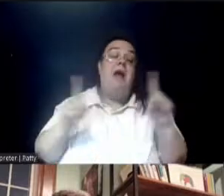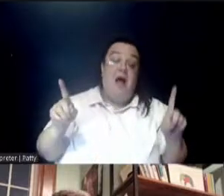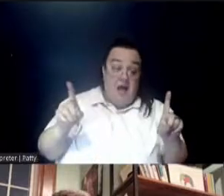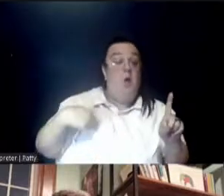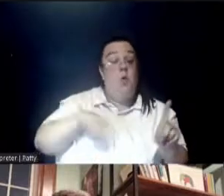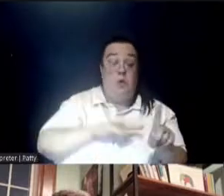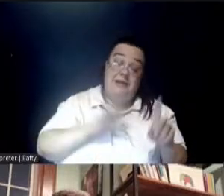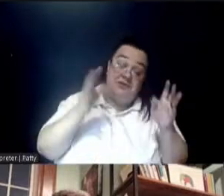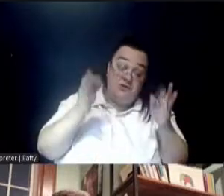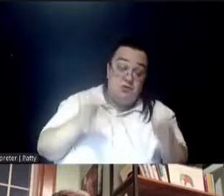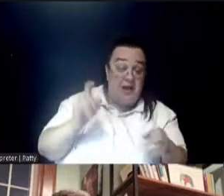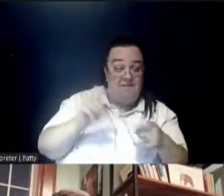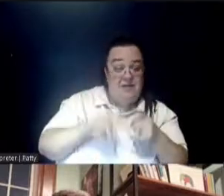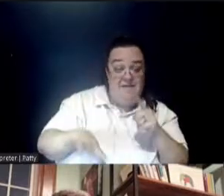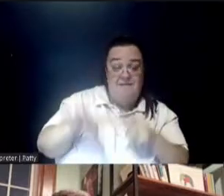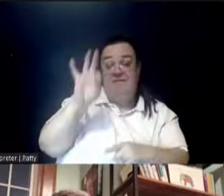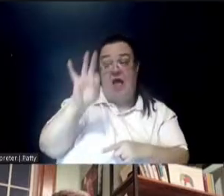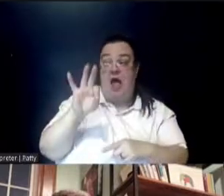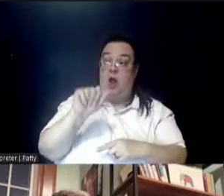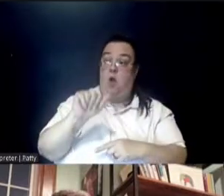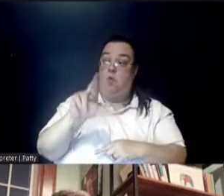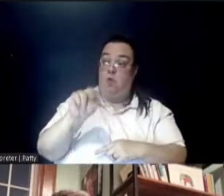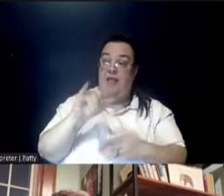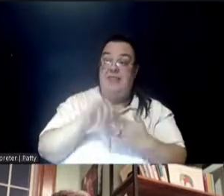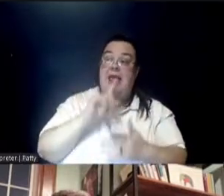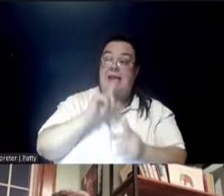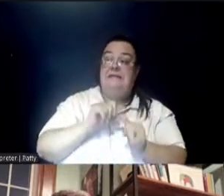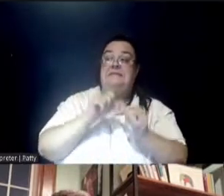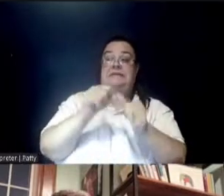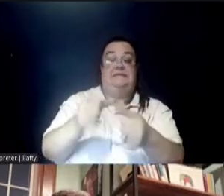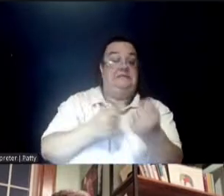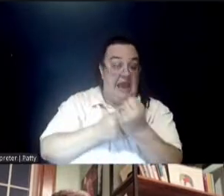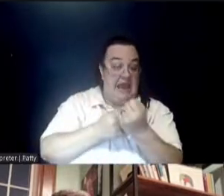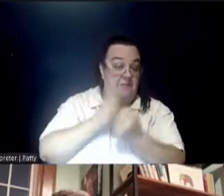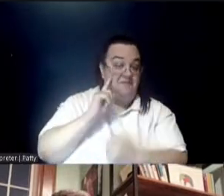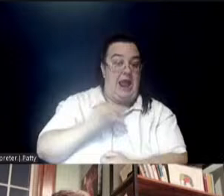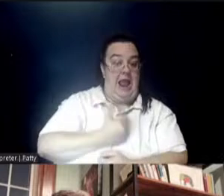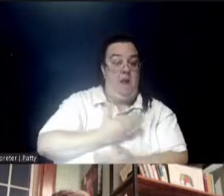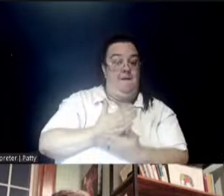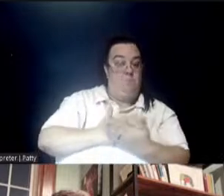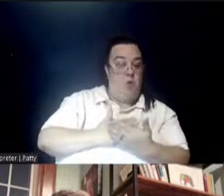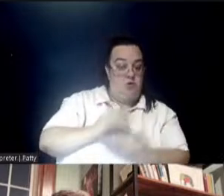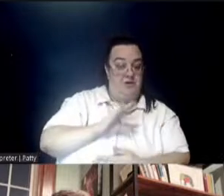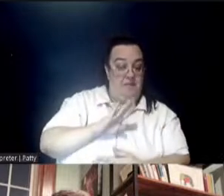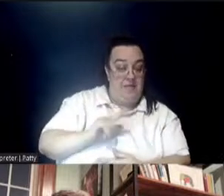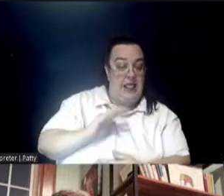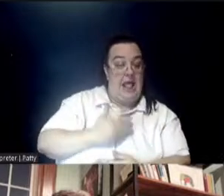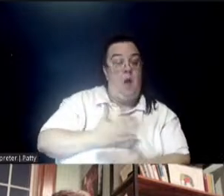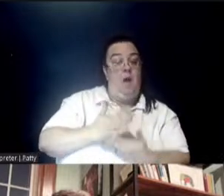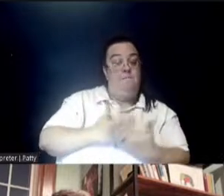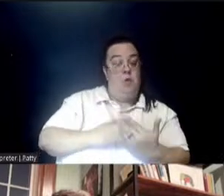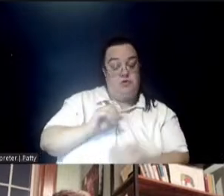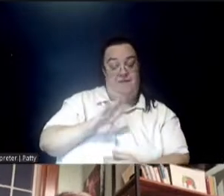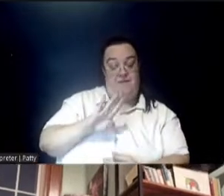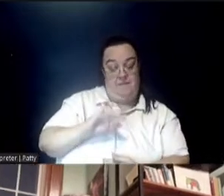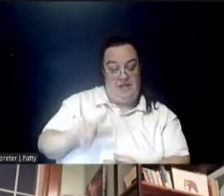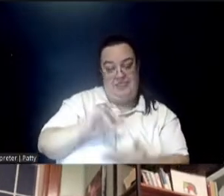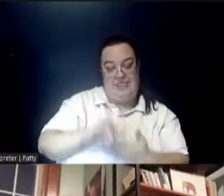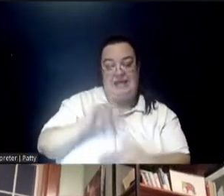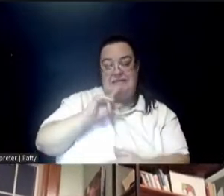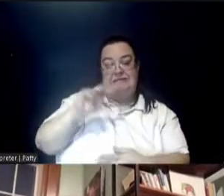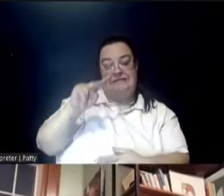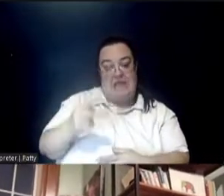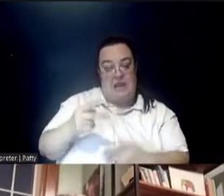certainly have to find a sustainable rate for our portion of the bill. Our portion of the bill is the second